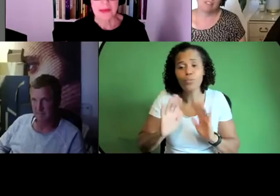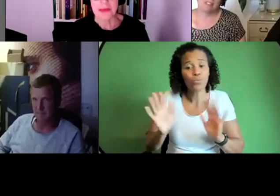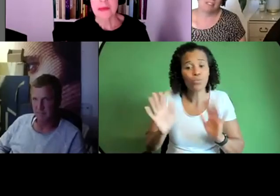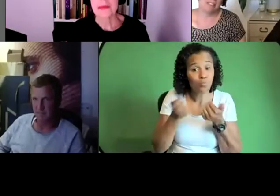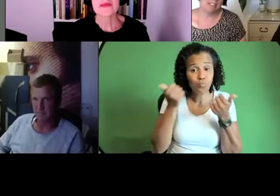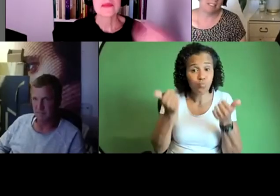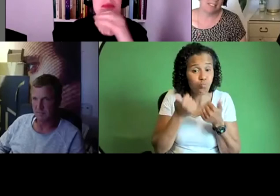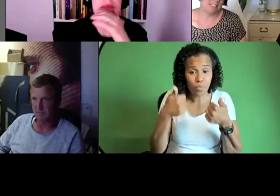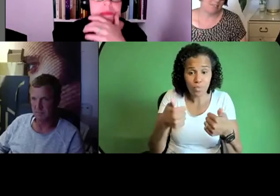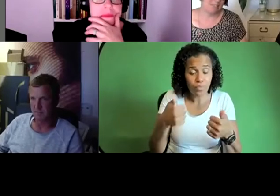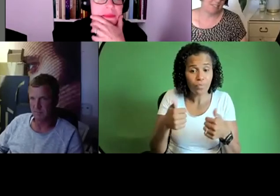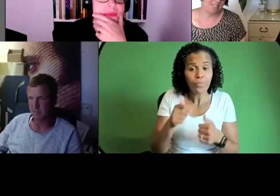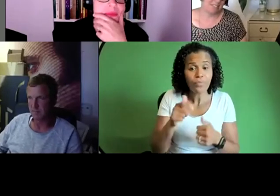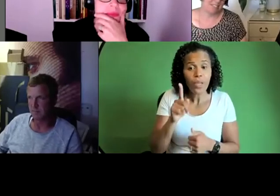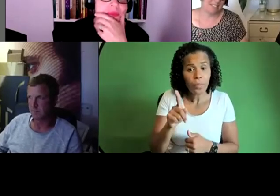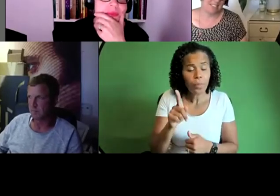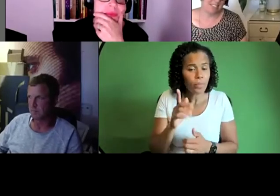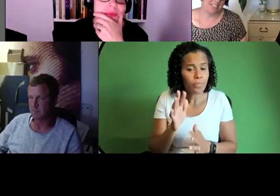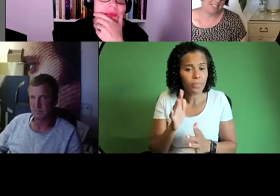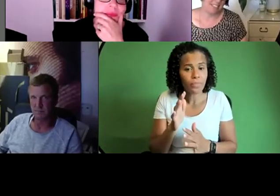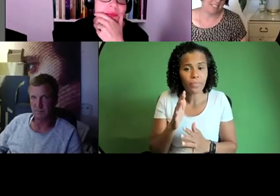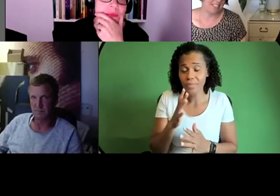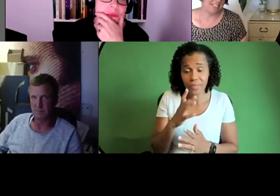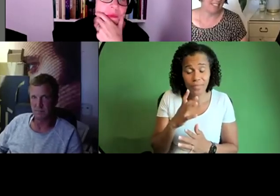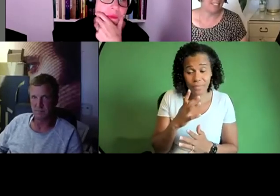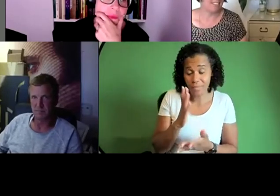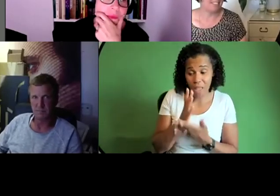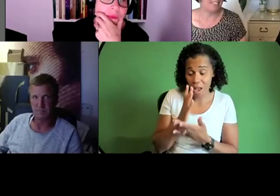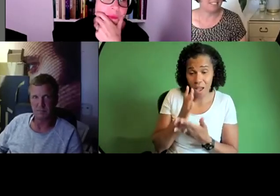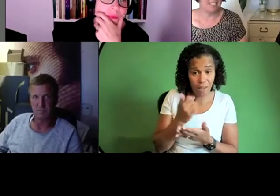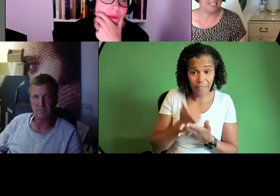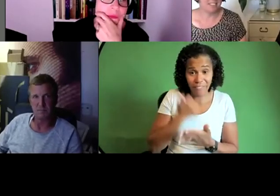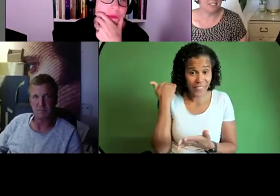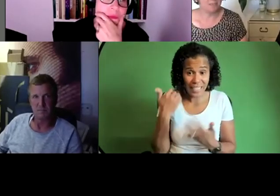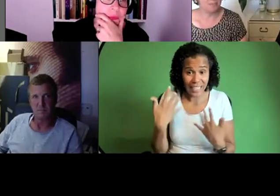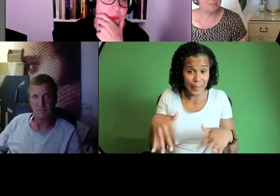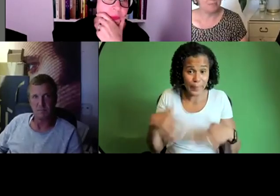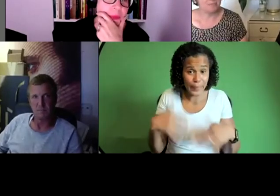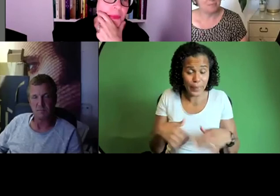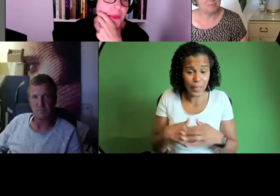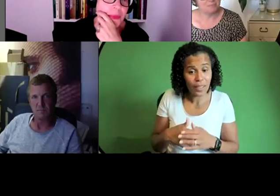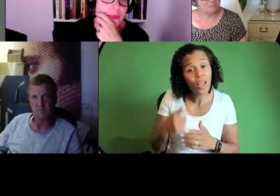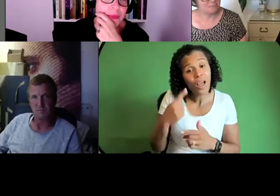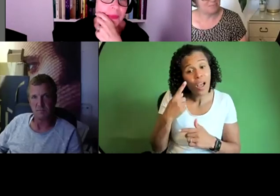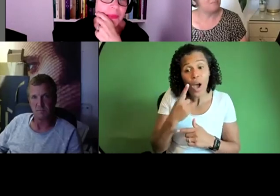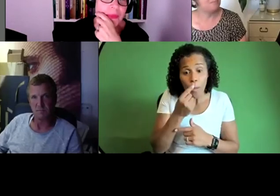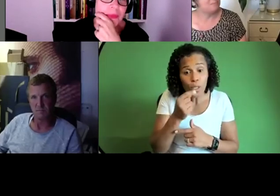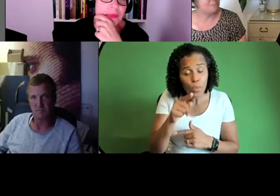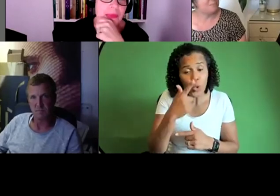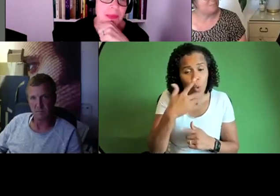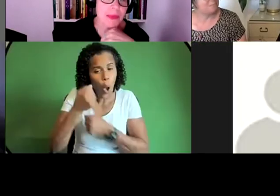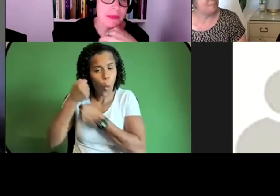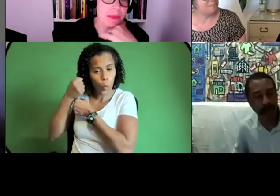i just thought um that was that was fantastic i just thought maybe uh you you can always come back to to some of that